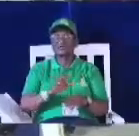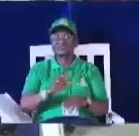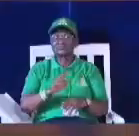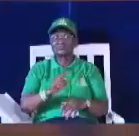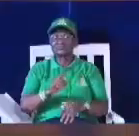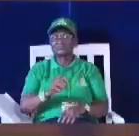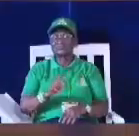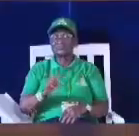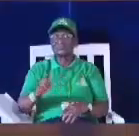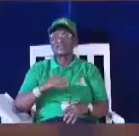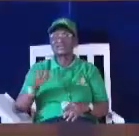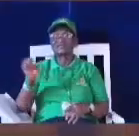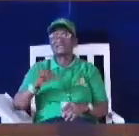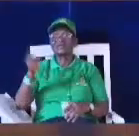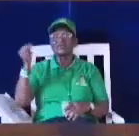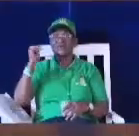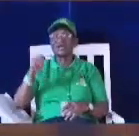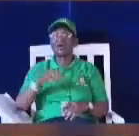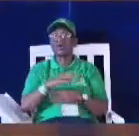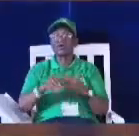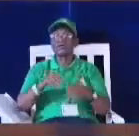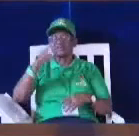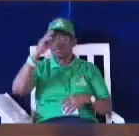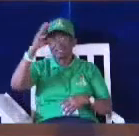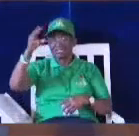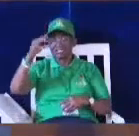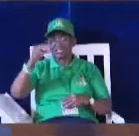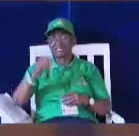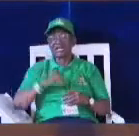I'm not going to dance around you tonight.